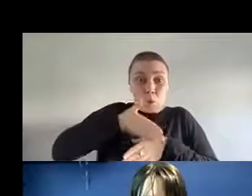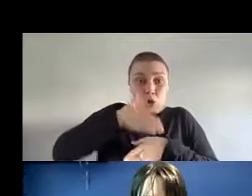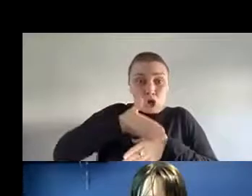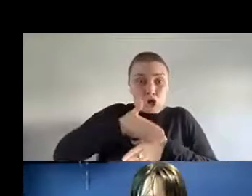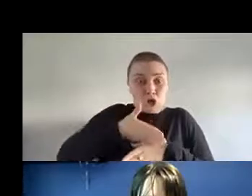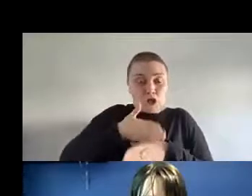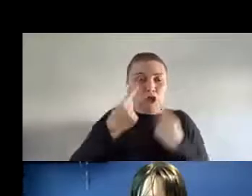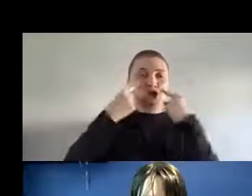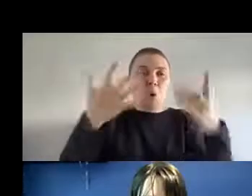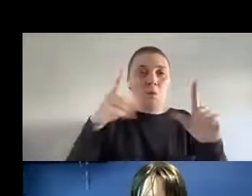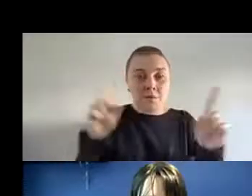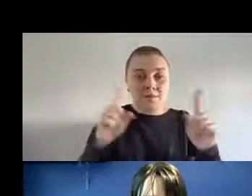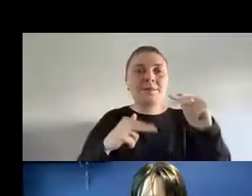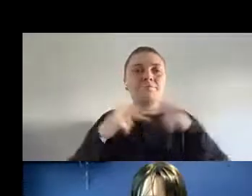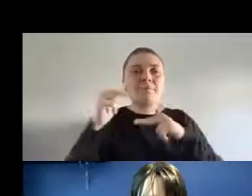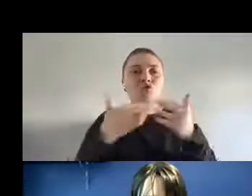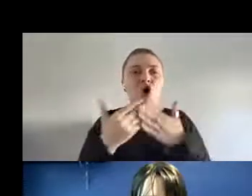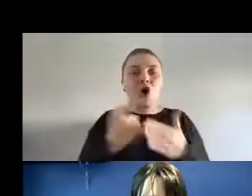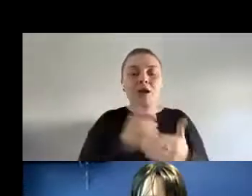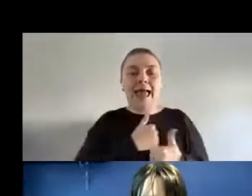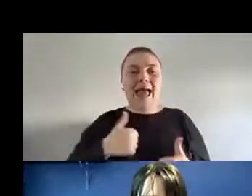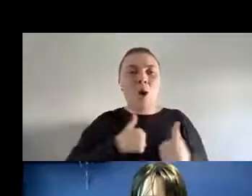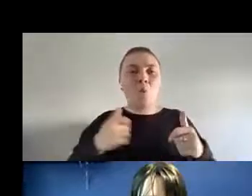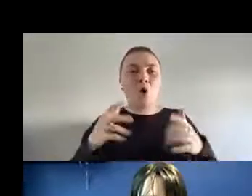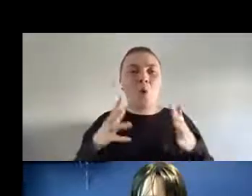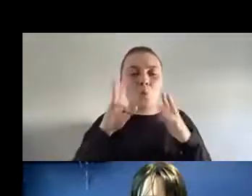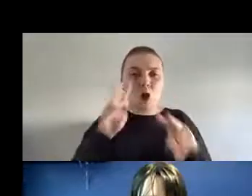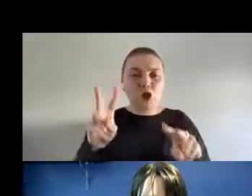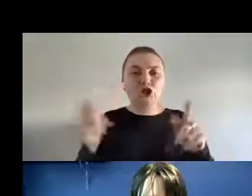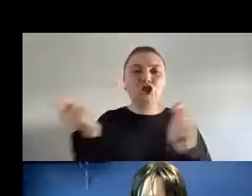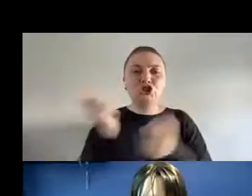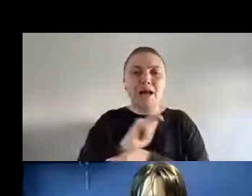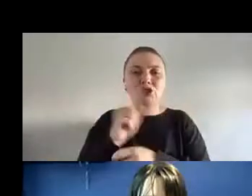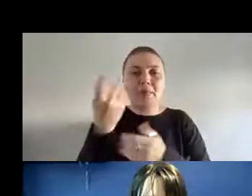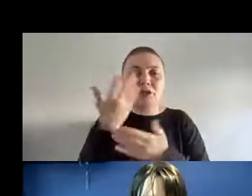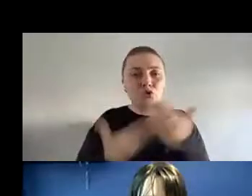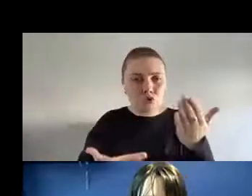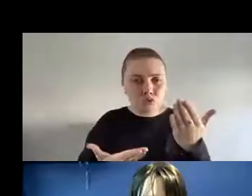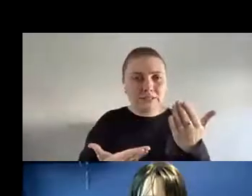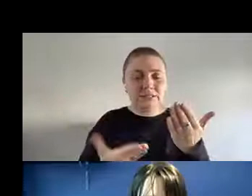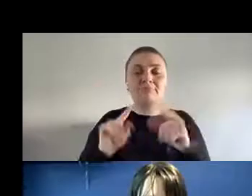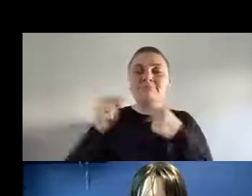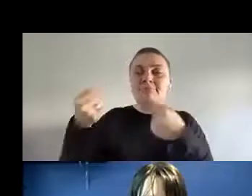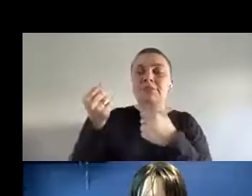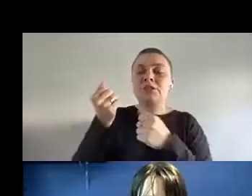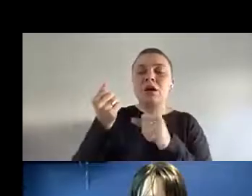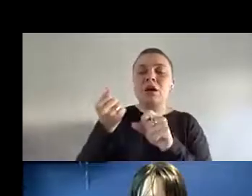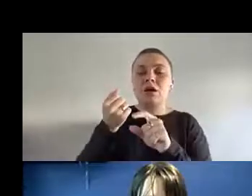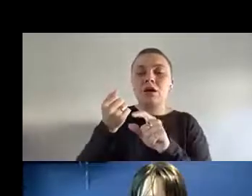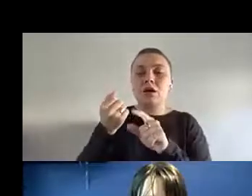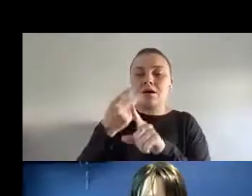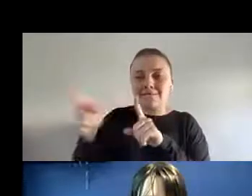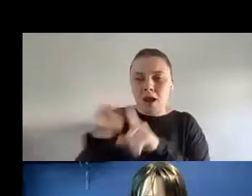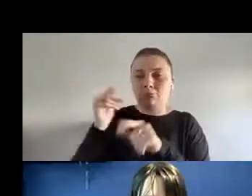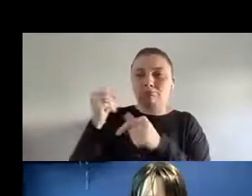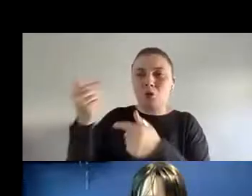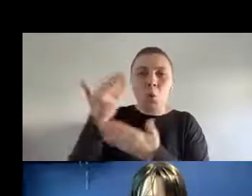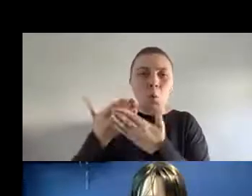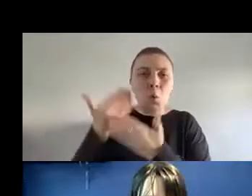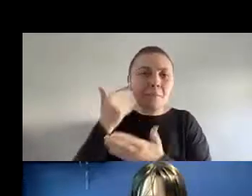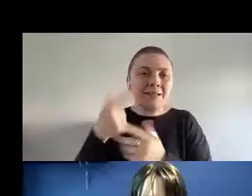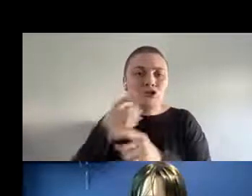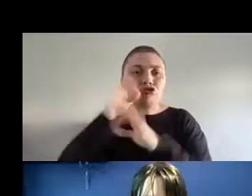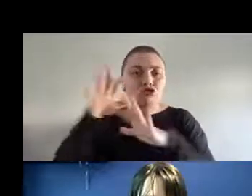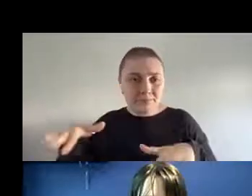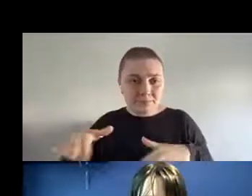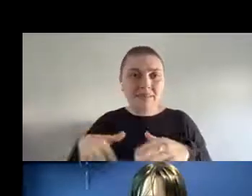today, it builds on the Our Watch Change the Story framework for the prevention of violence against women and their children. This framework highlights the 4